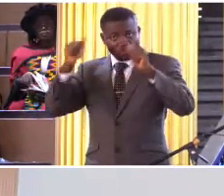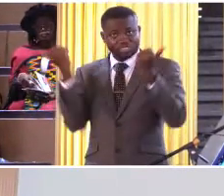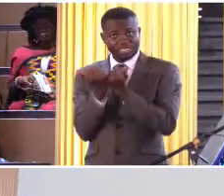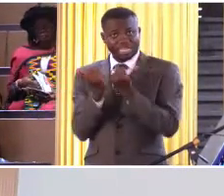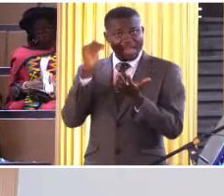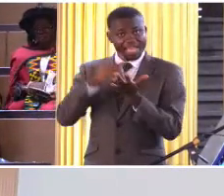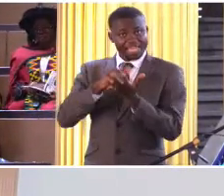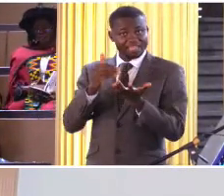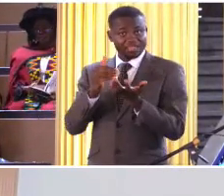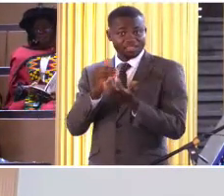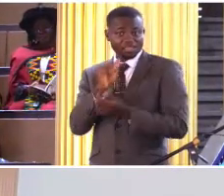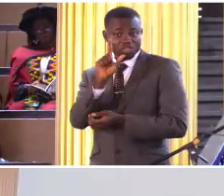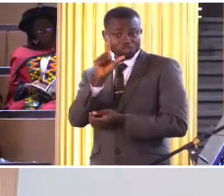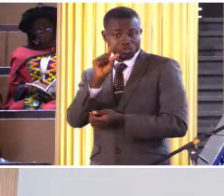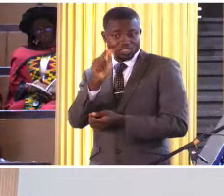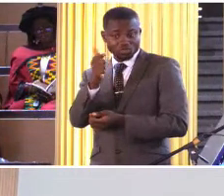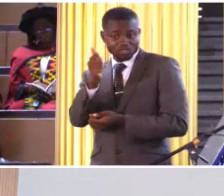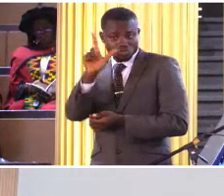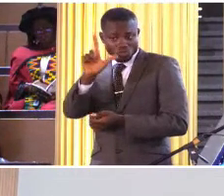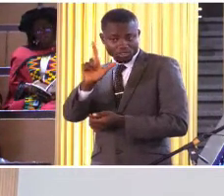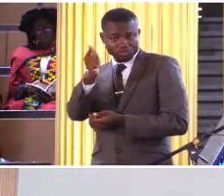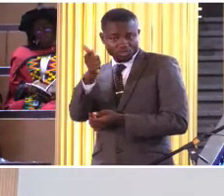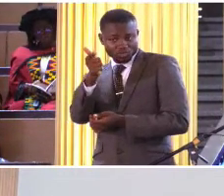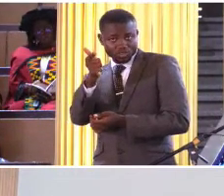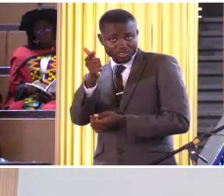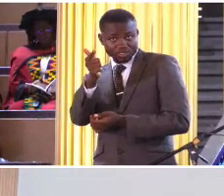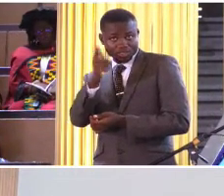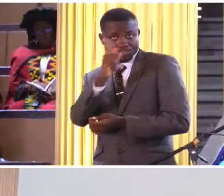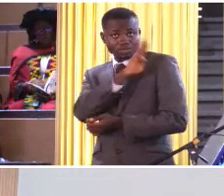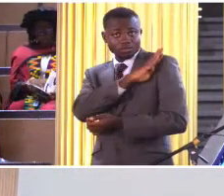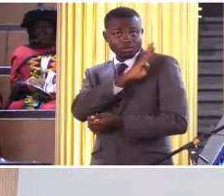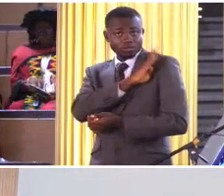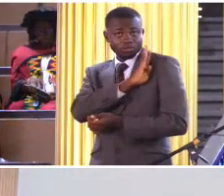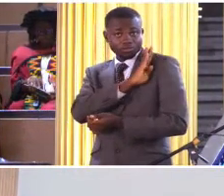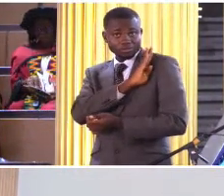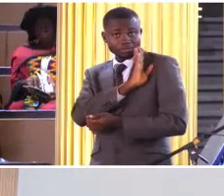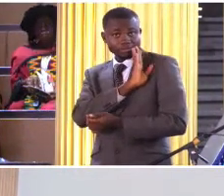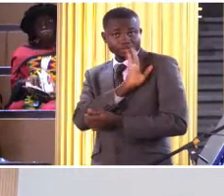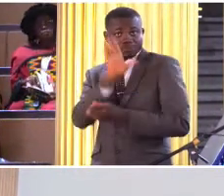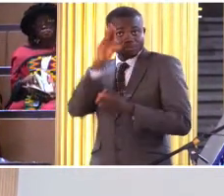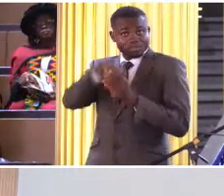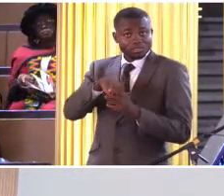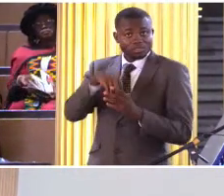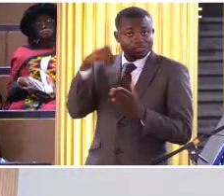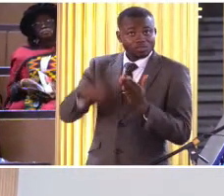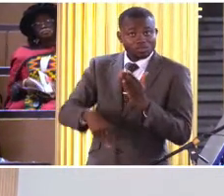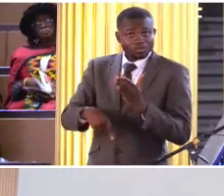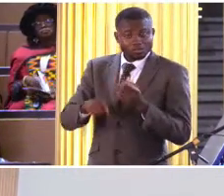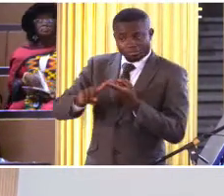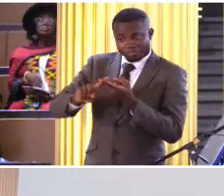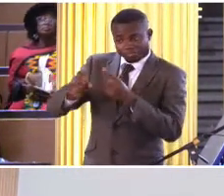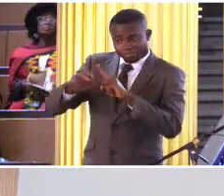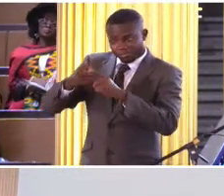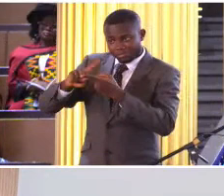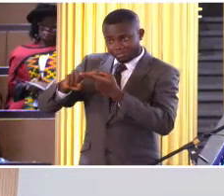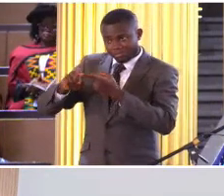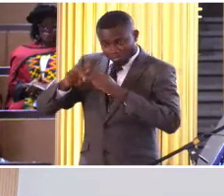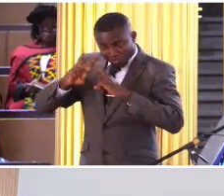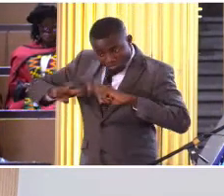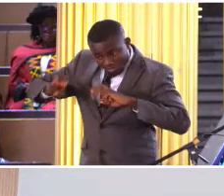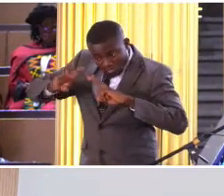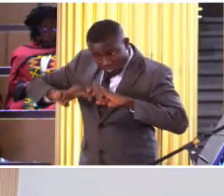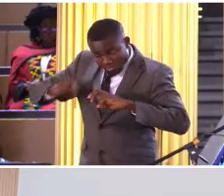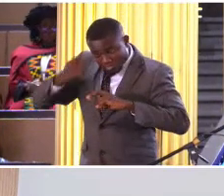June 2021, Professor Bello participated in the WHO peer review group for the